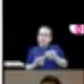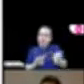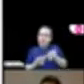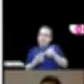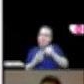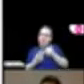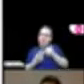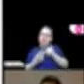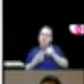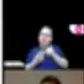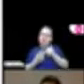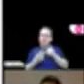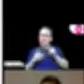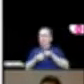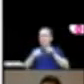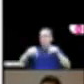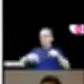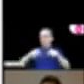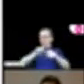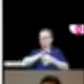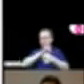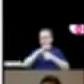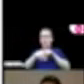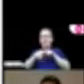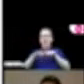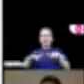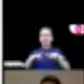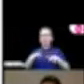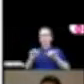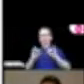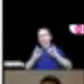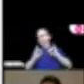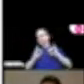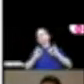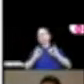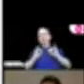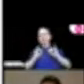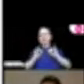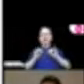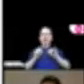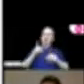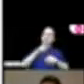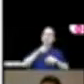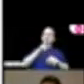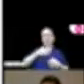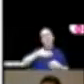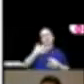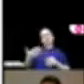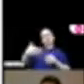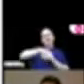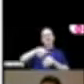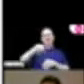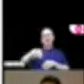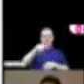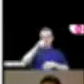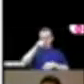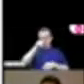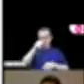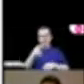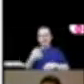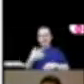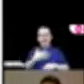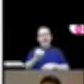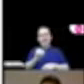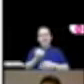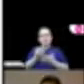days of COVID. I know some of our members, they would have loved to be here, you know, but if you don't have data